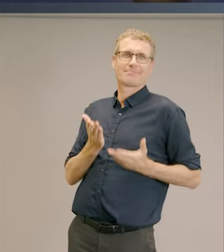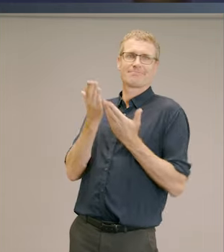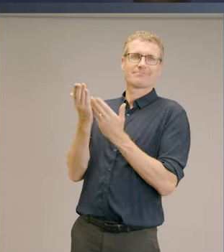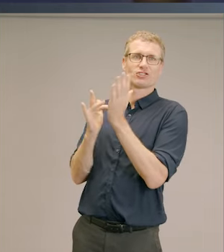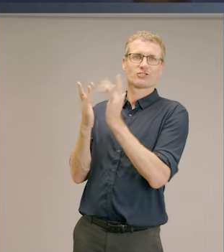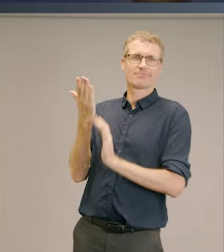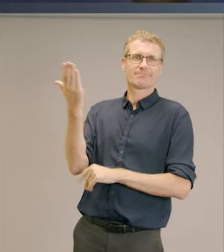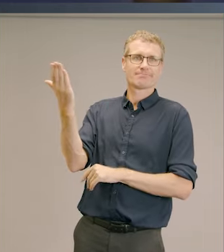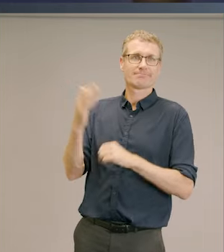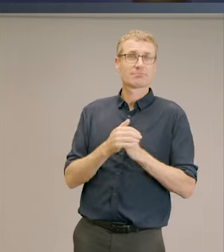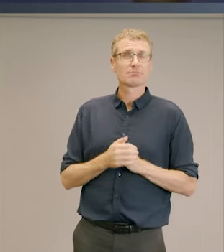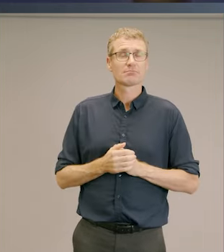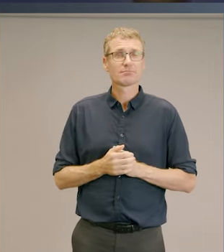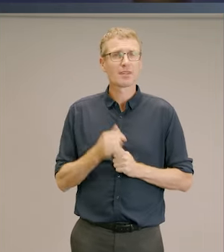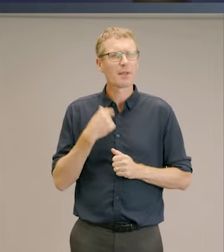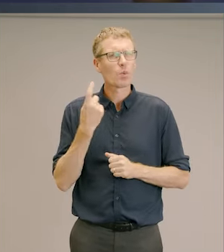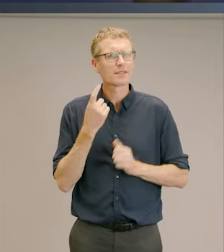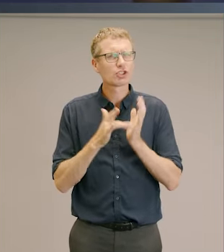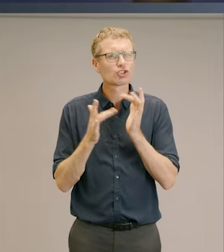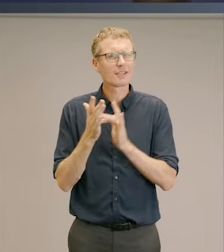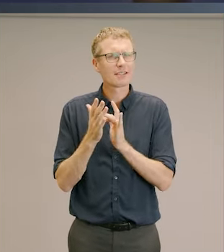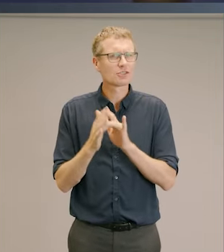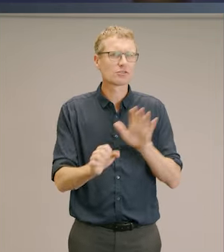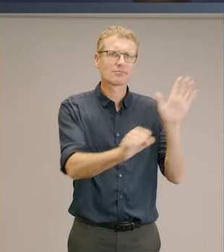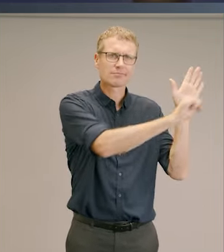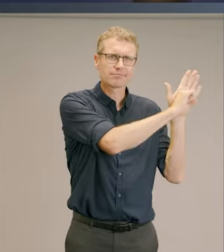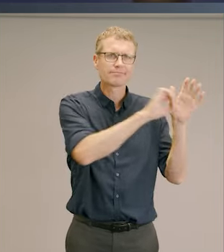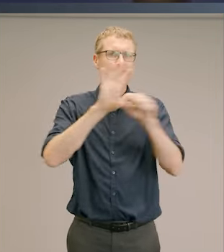to entrust to Jesus. I wonder what